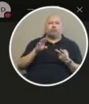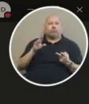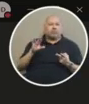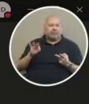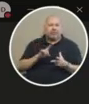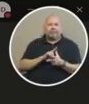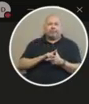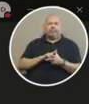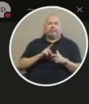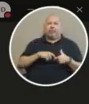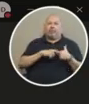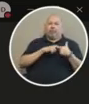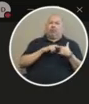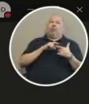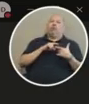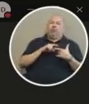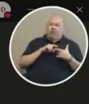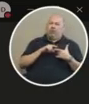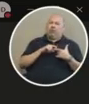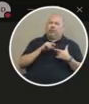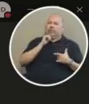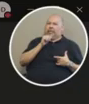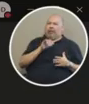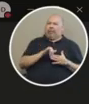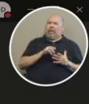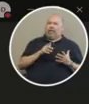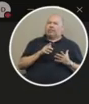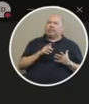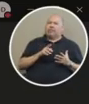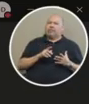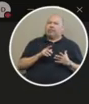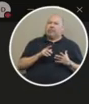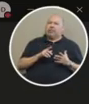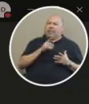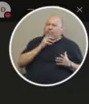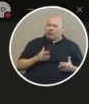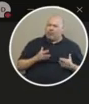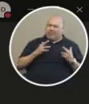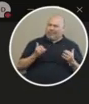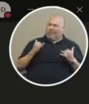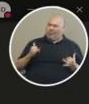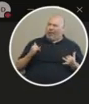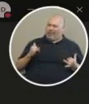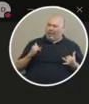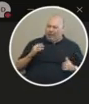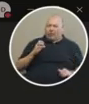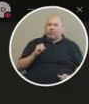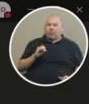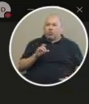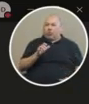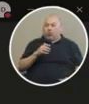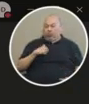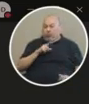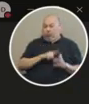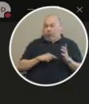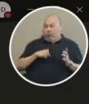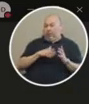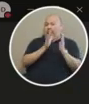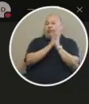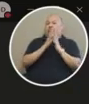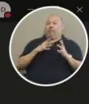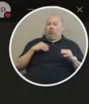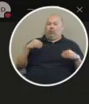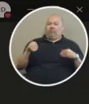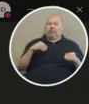no mention of furloughs. None of that's being presented and none of that's being recommended at this time. And so what we're asking for is flexibility to